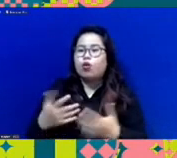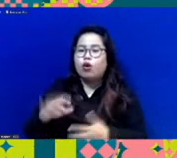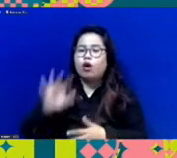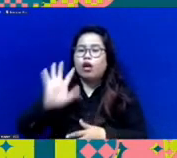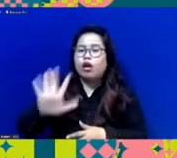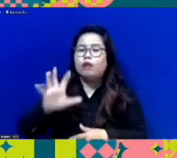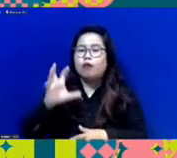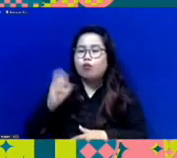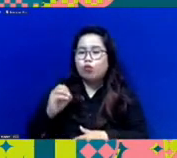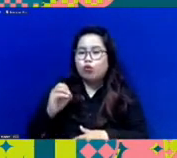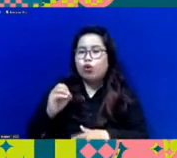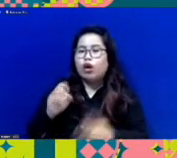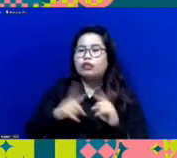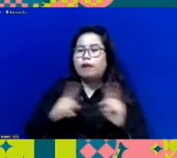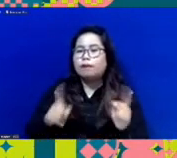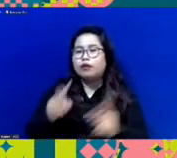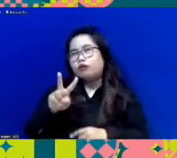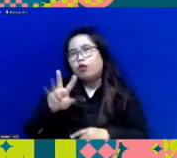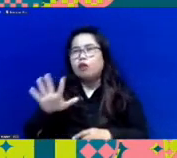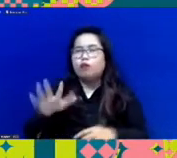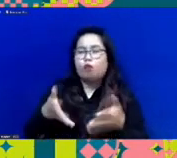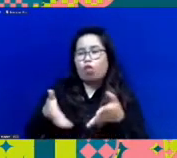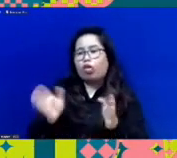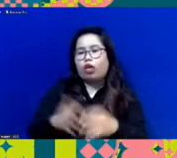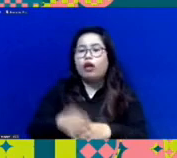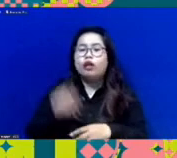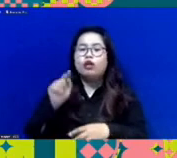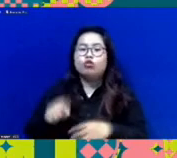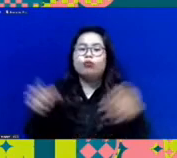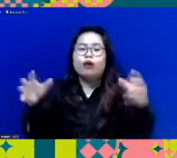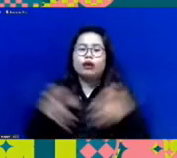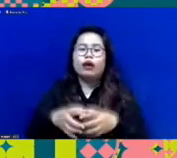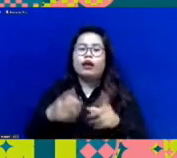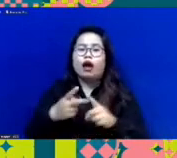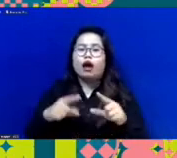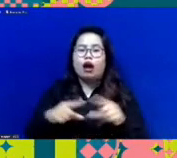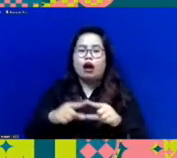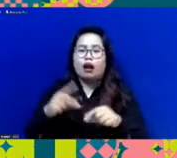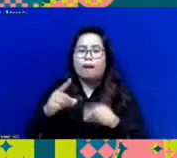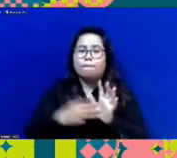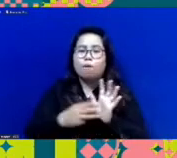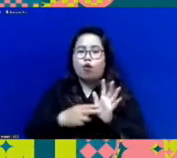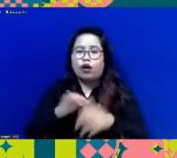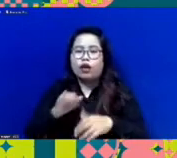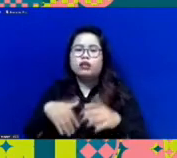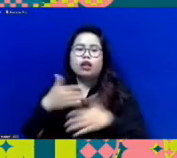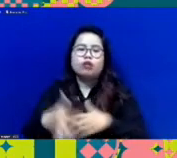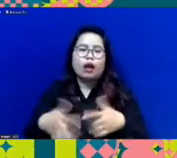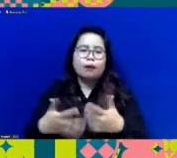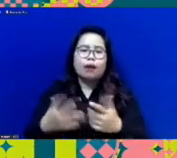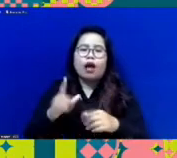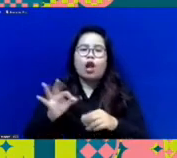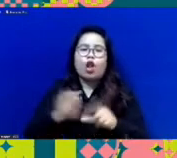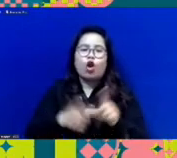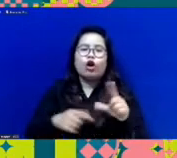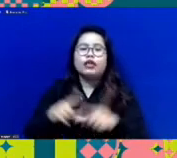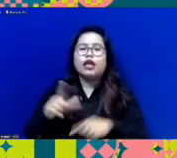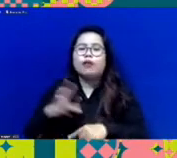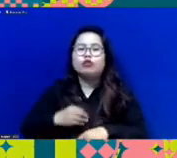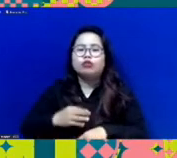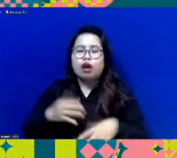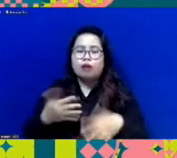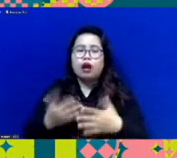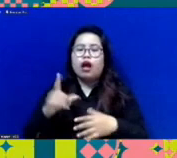that's actually one of the part of the harmony. And what we mean by loyal is loyal to the country and to society. Yes. So that's like the moral social